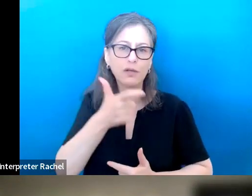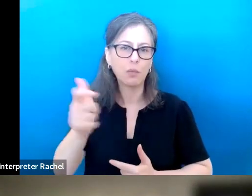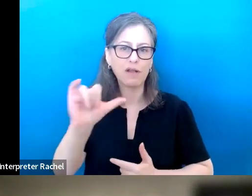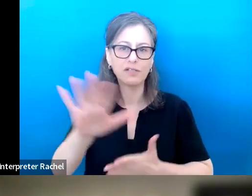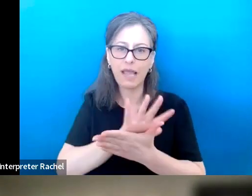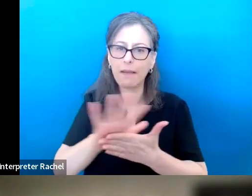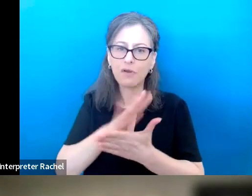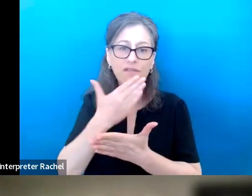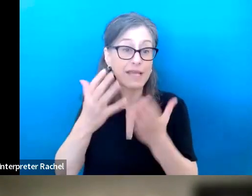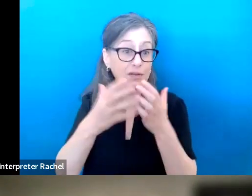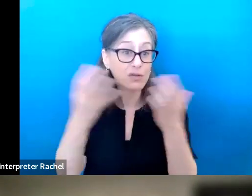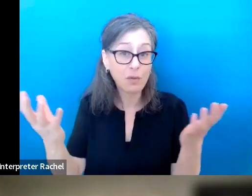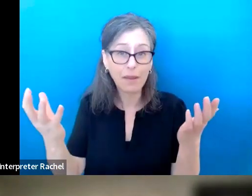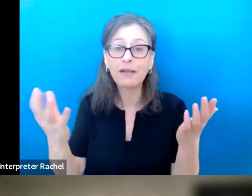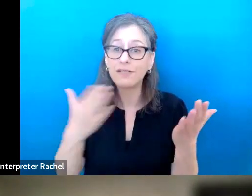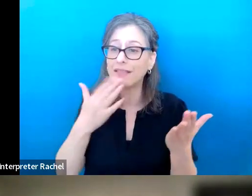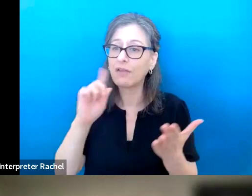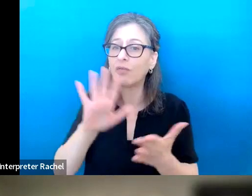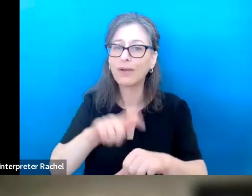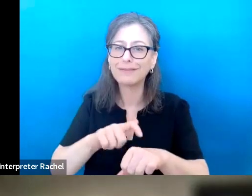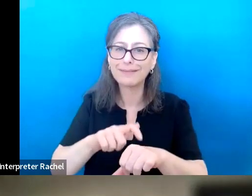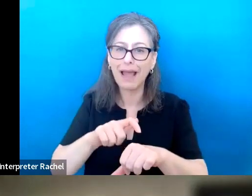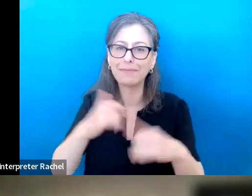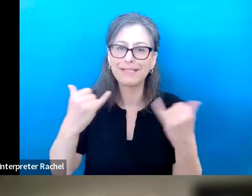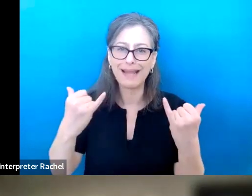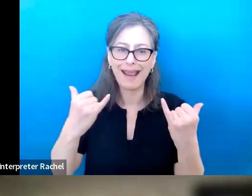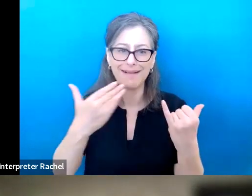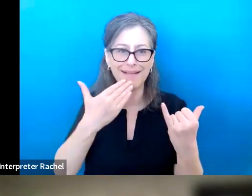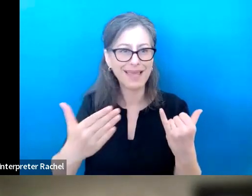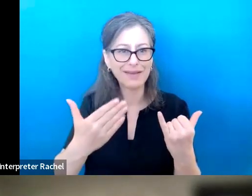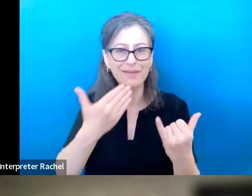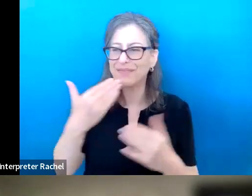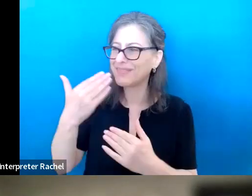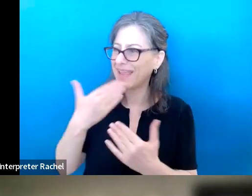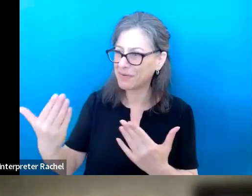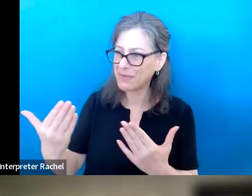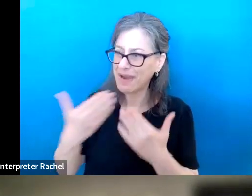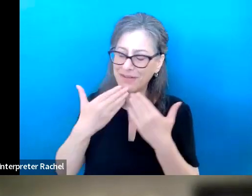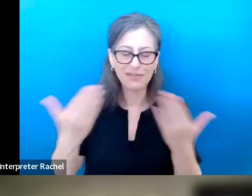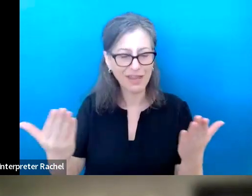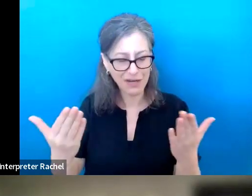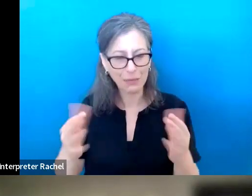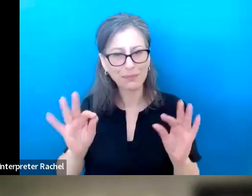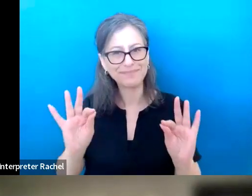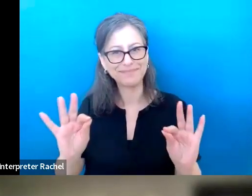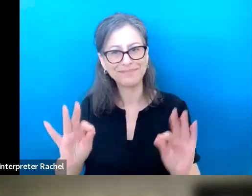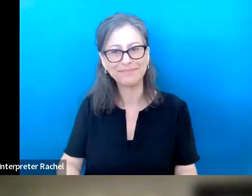And everyone, thank you for your time today. Thank you so much. Thank you so much. Thank you.